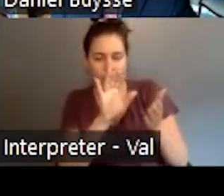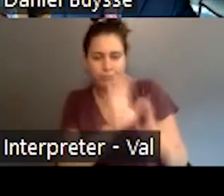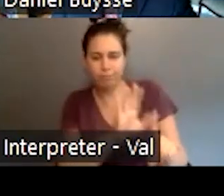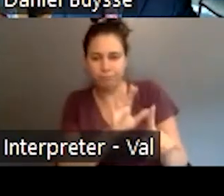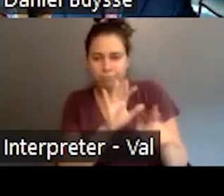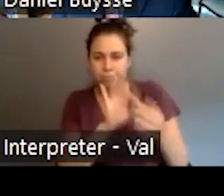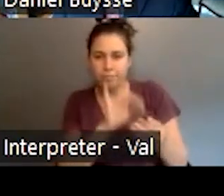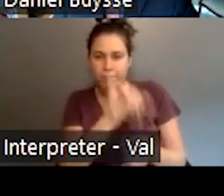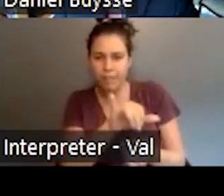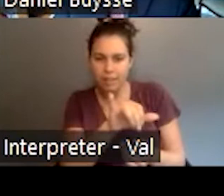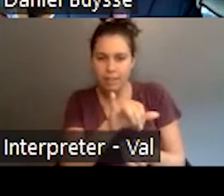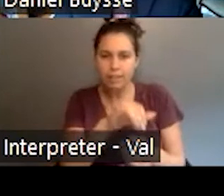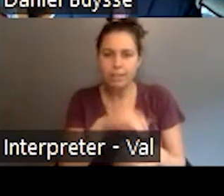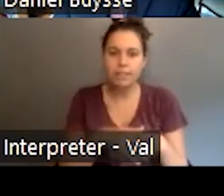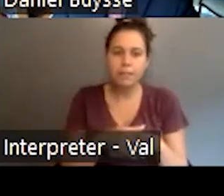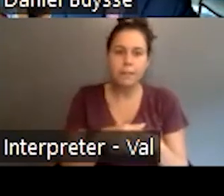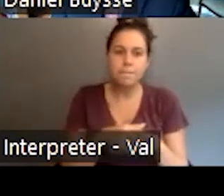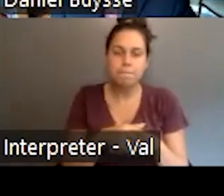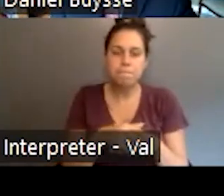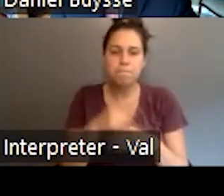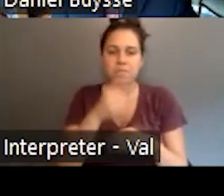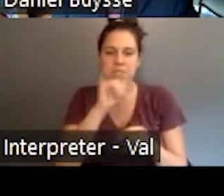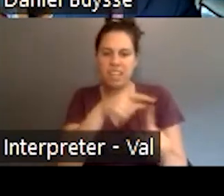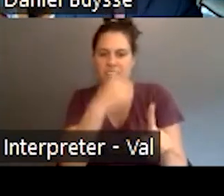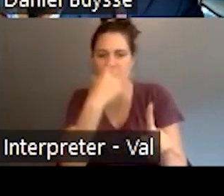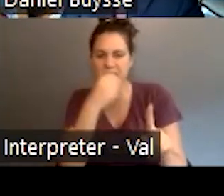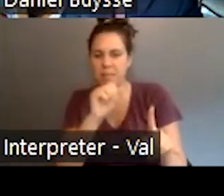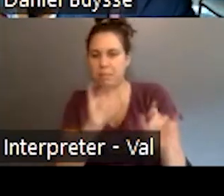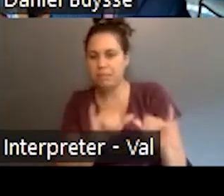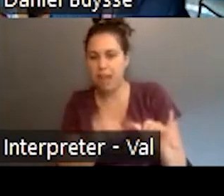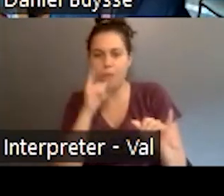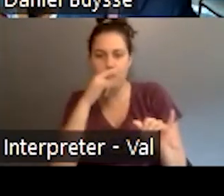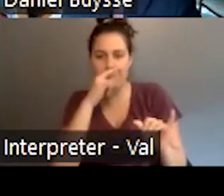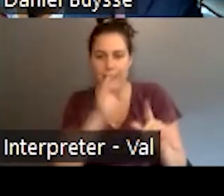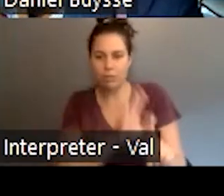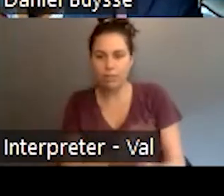the B-sated scale for pediatric sleep health.